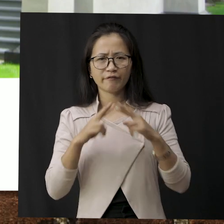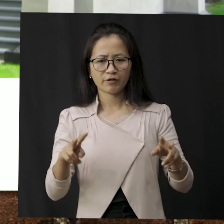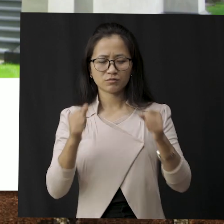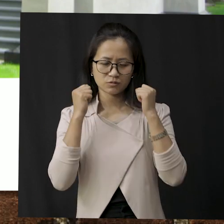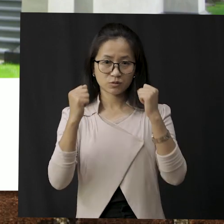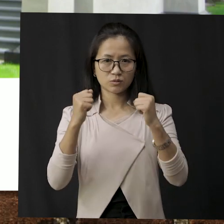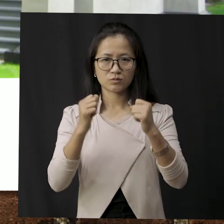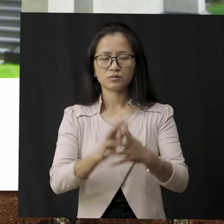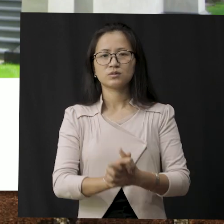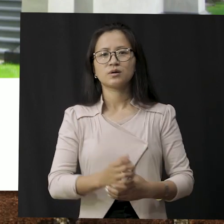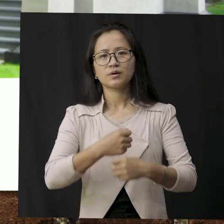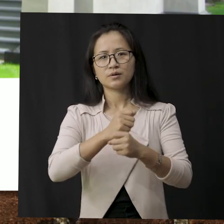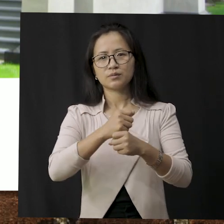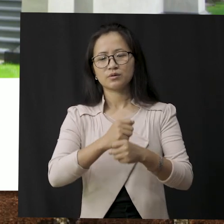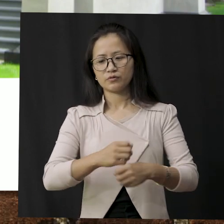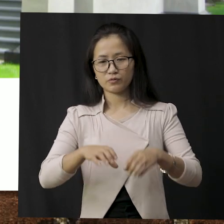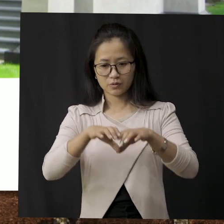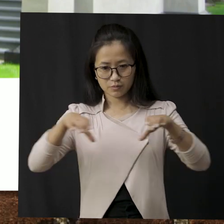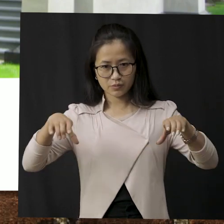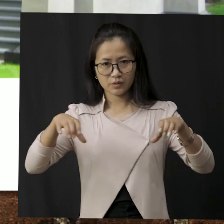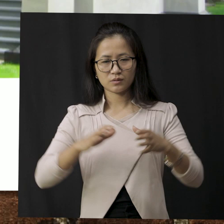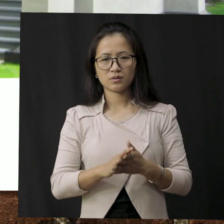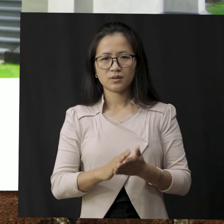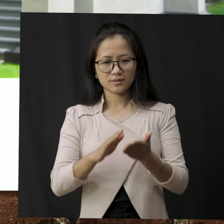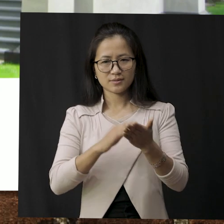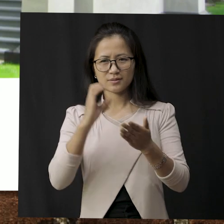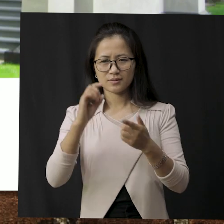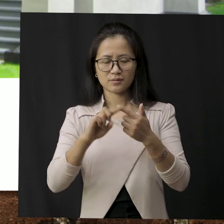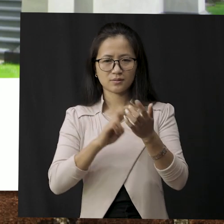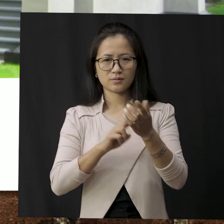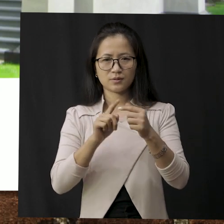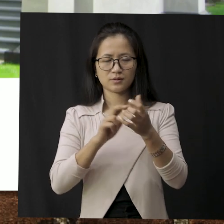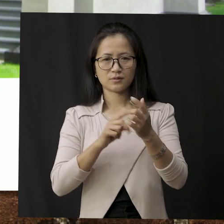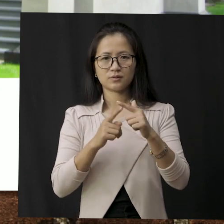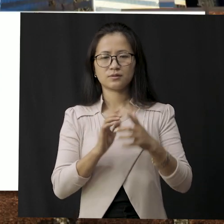strong. It is made of bricks, well cemented.